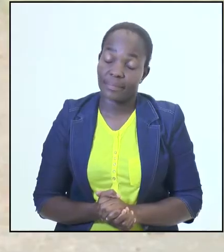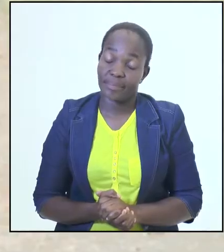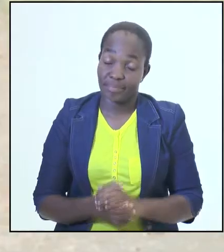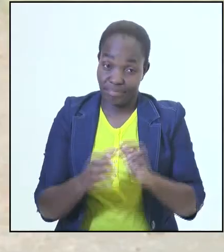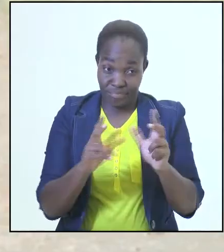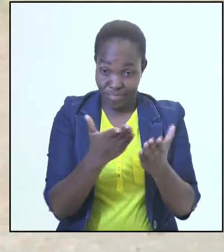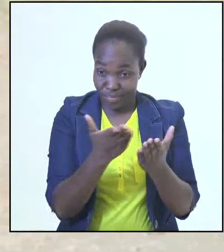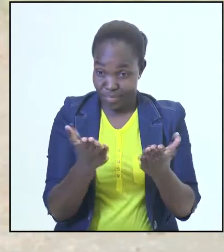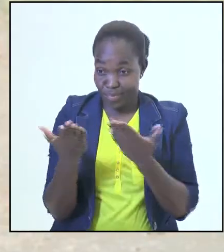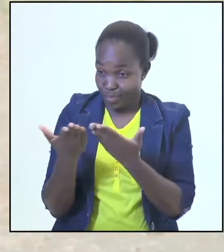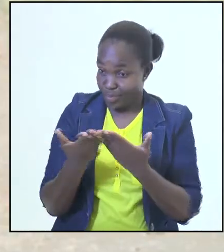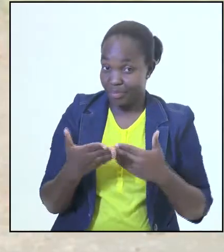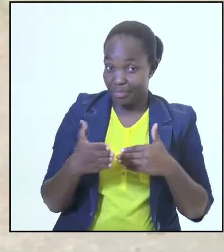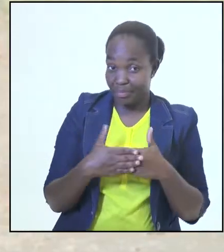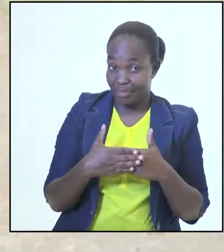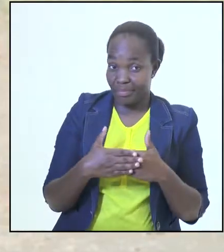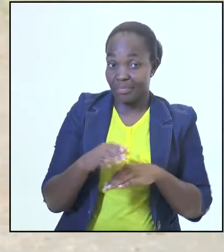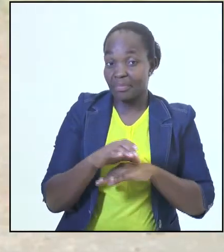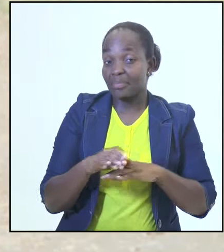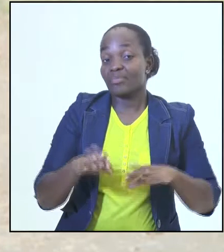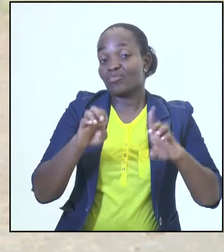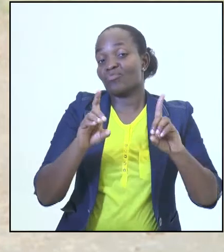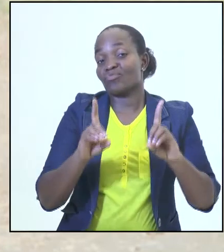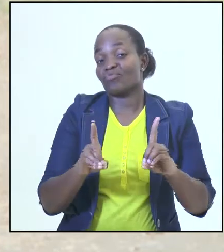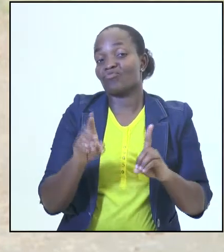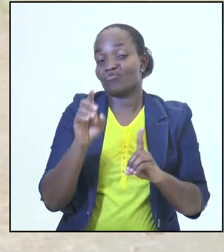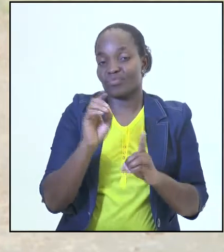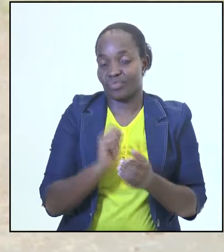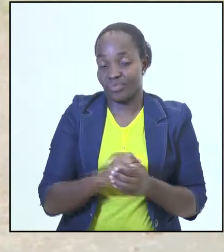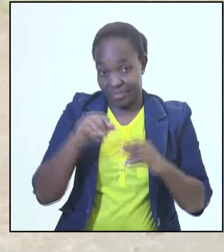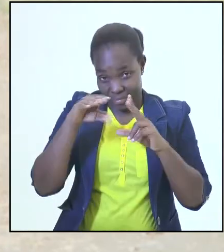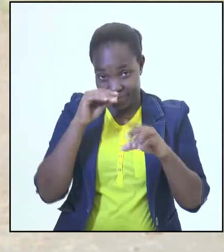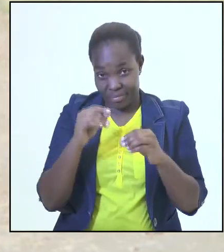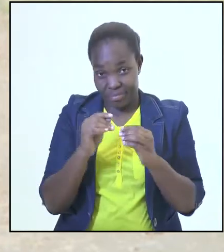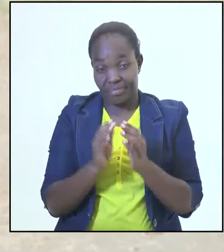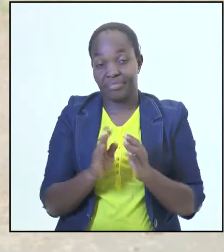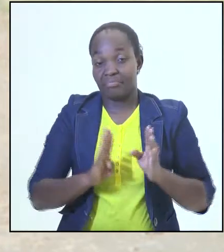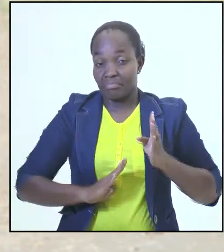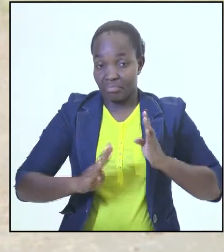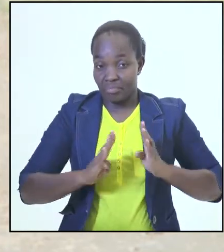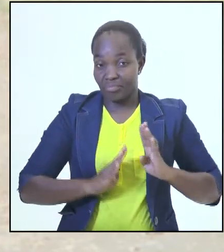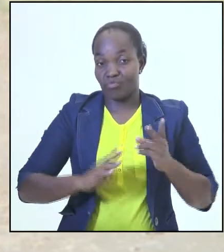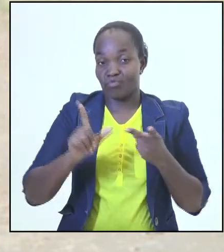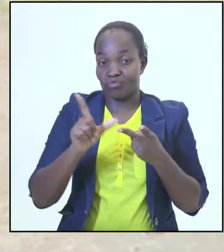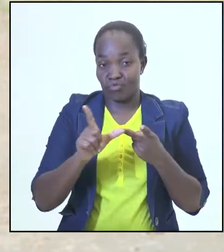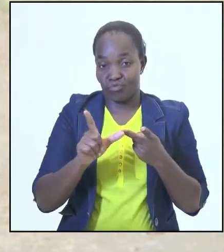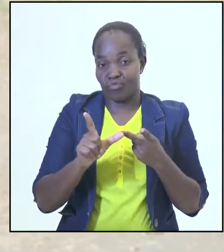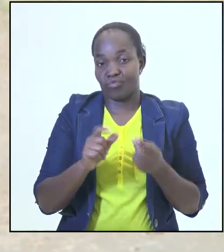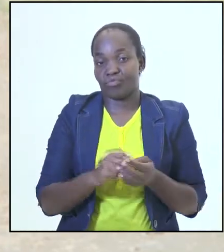Viewers, welcome back to NAMCO's Education Video Learning and our biology series on the